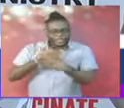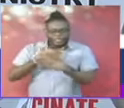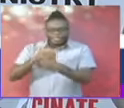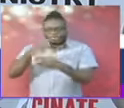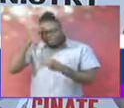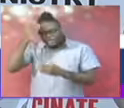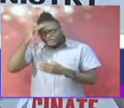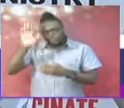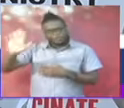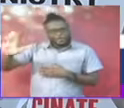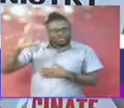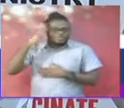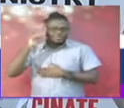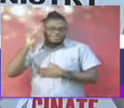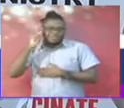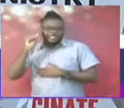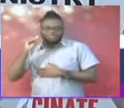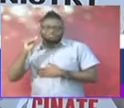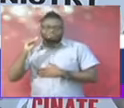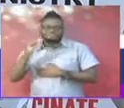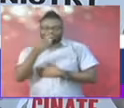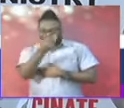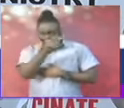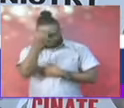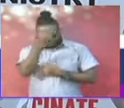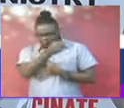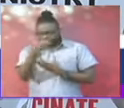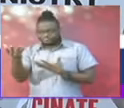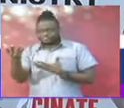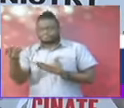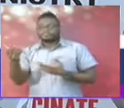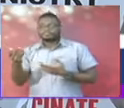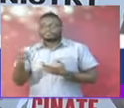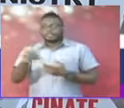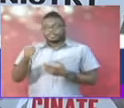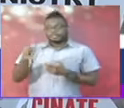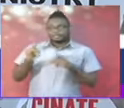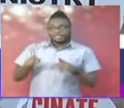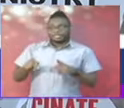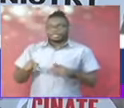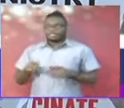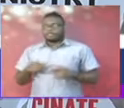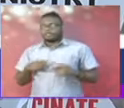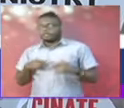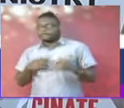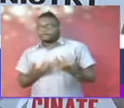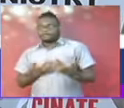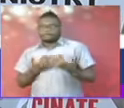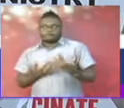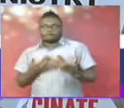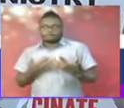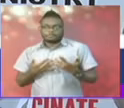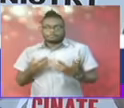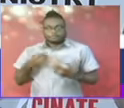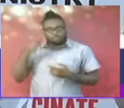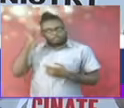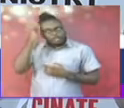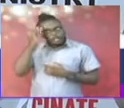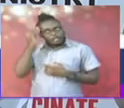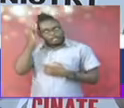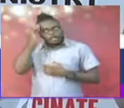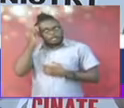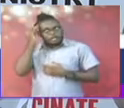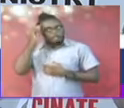who are still deliberating to be vaccinating. For lives and livelihood, let's vaccinate